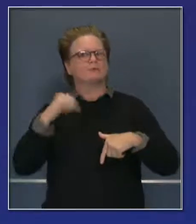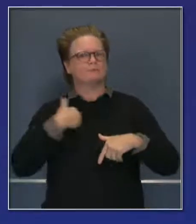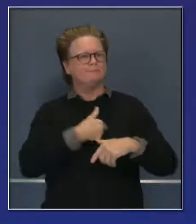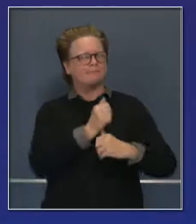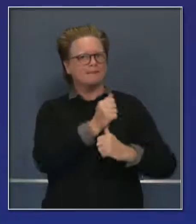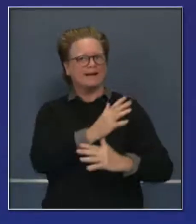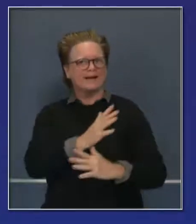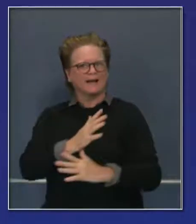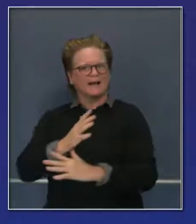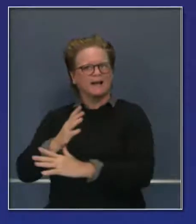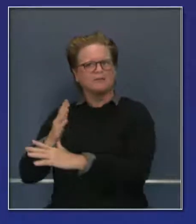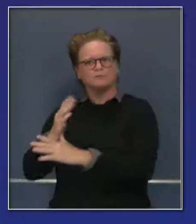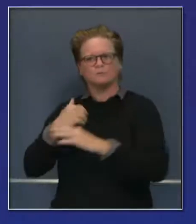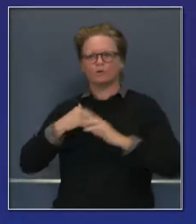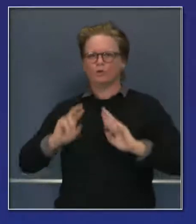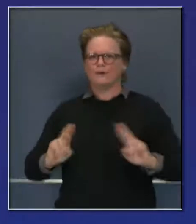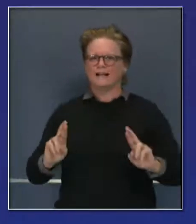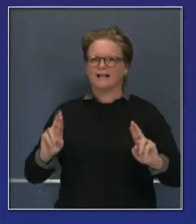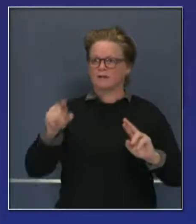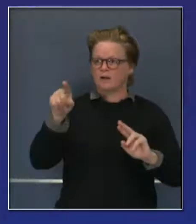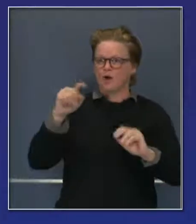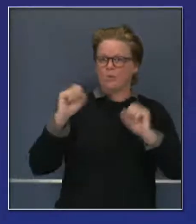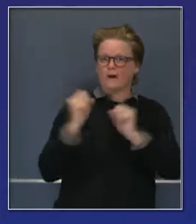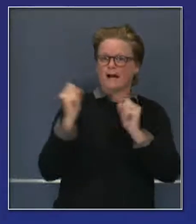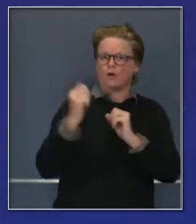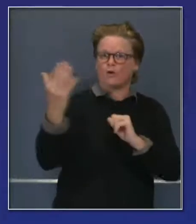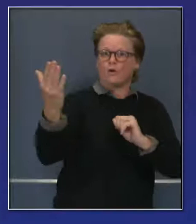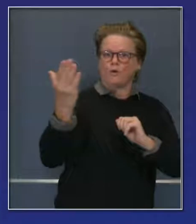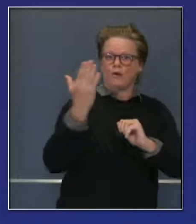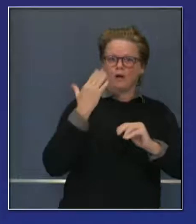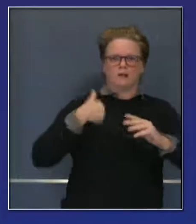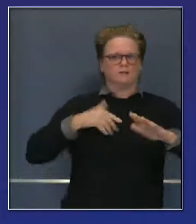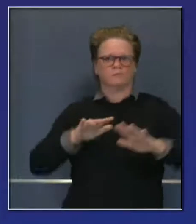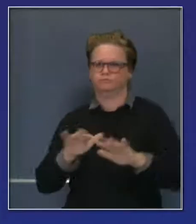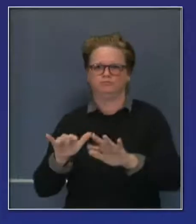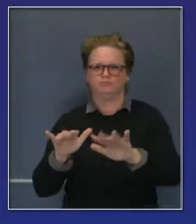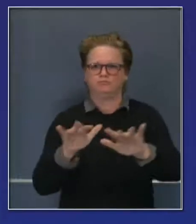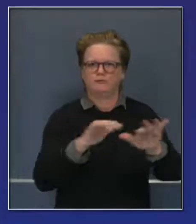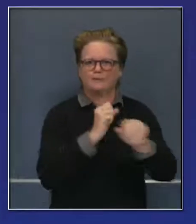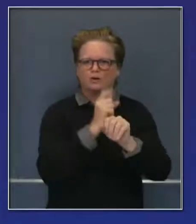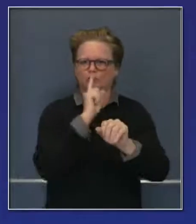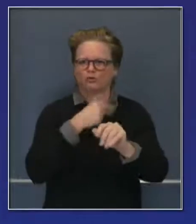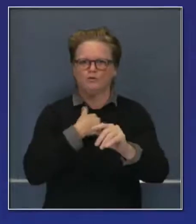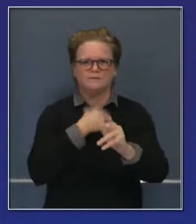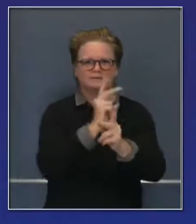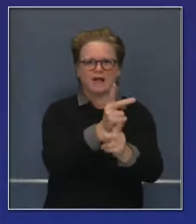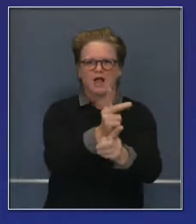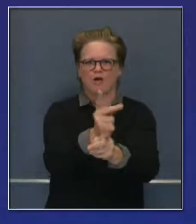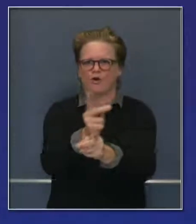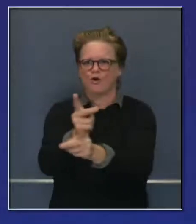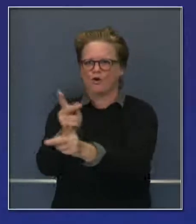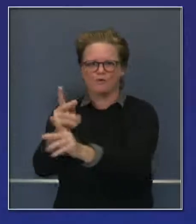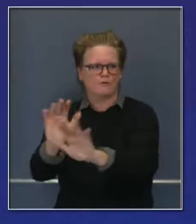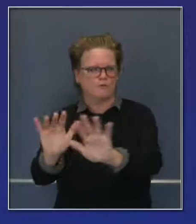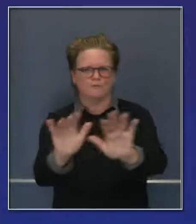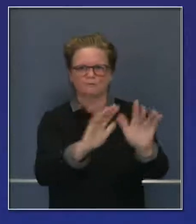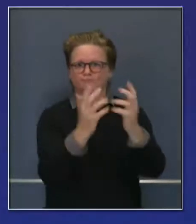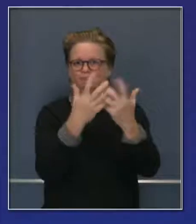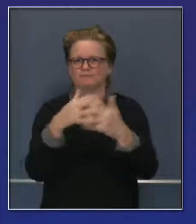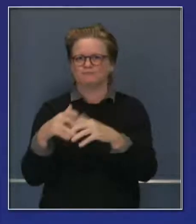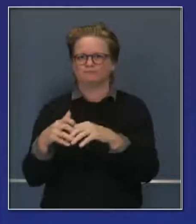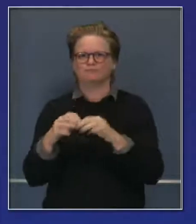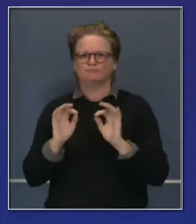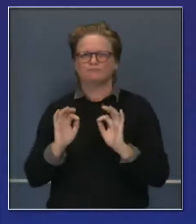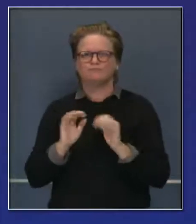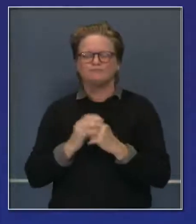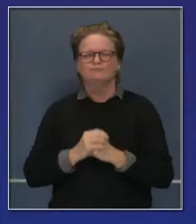to in this state as the second wave, and it's been referred to as the third wave, simple semantics in other parts of the country.